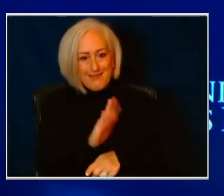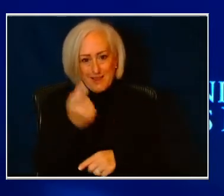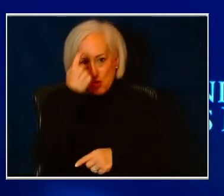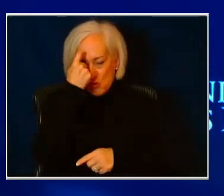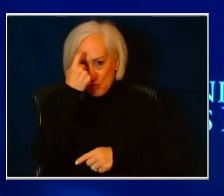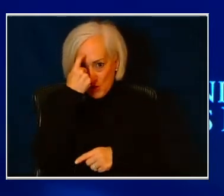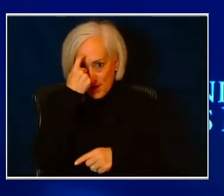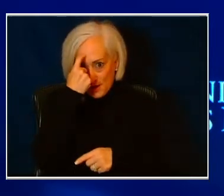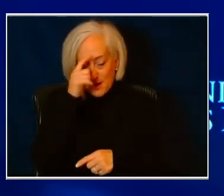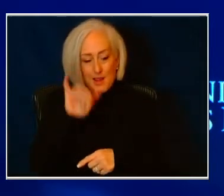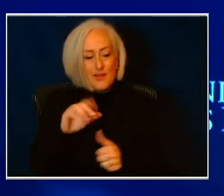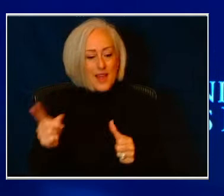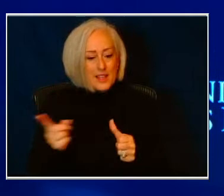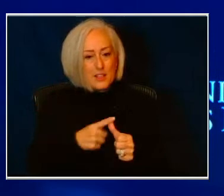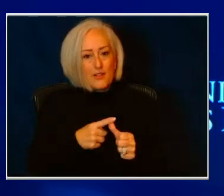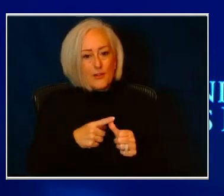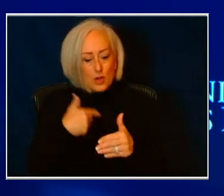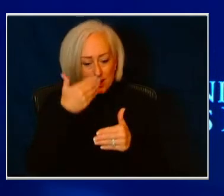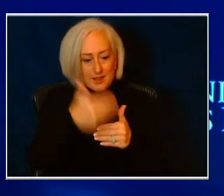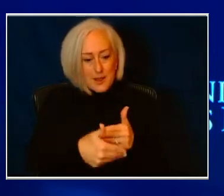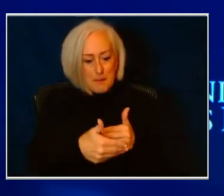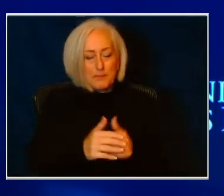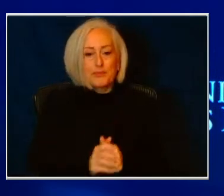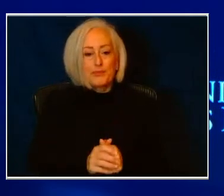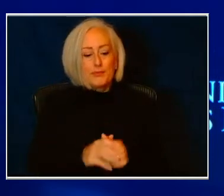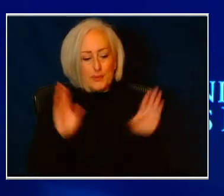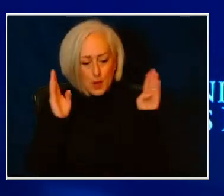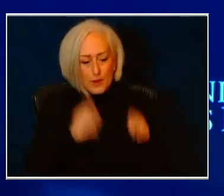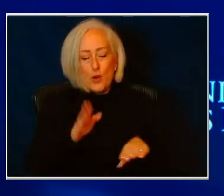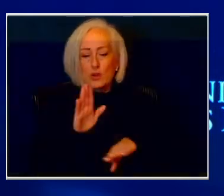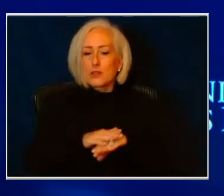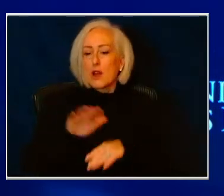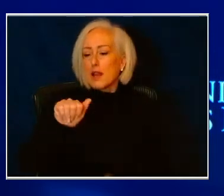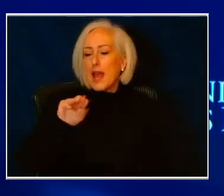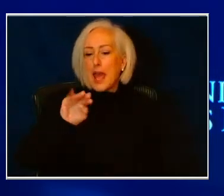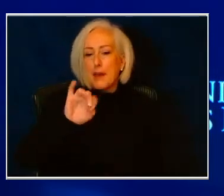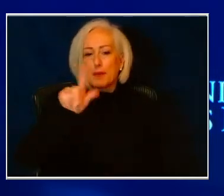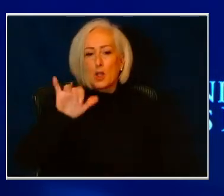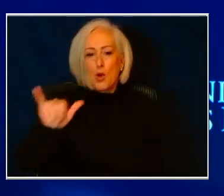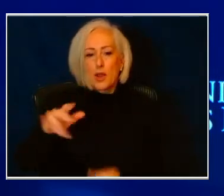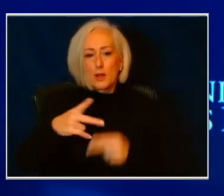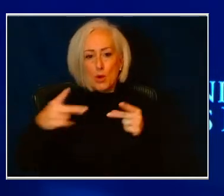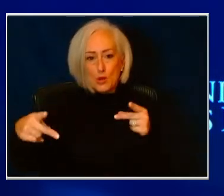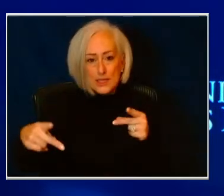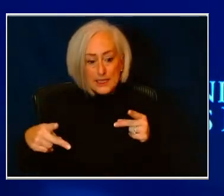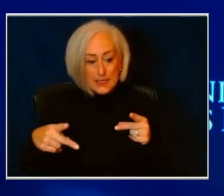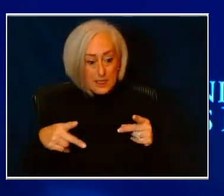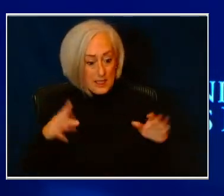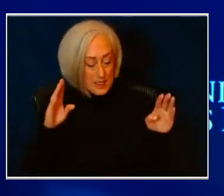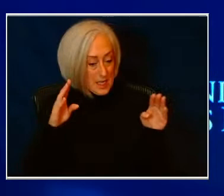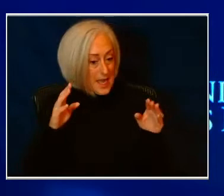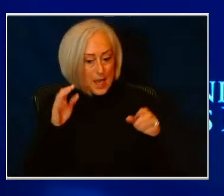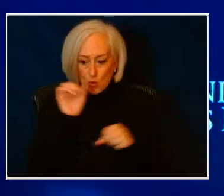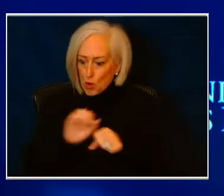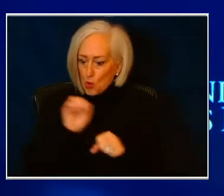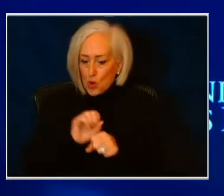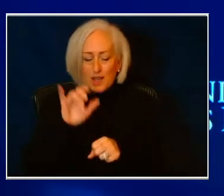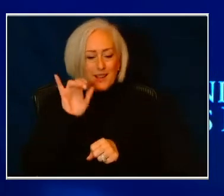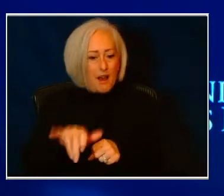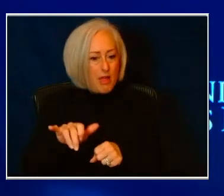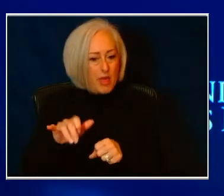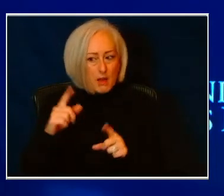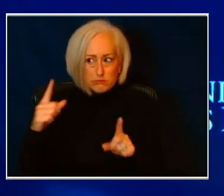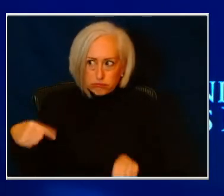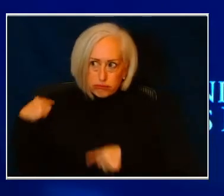go after this amyloid protein, but there's other things that we're going to need to go after, and we're working on it. We've been working on it for decades in the